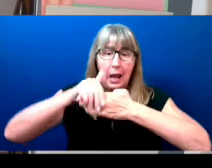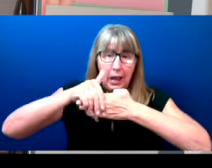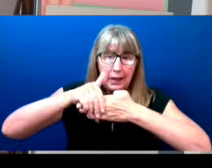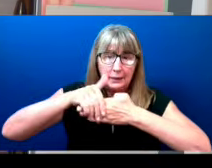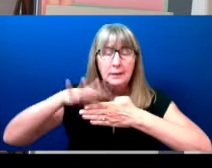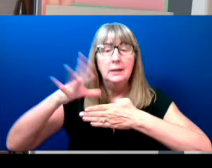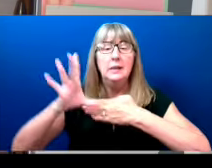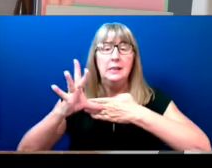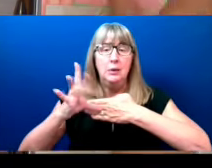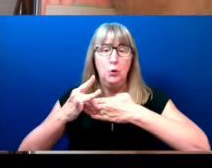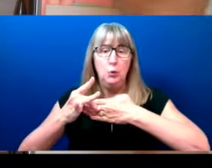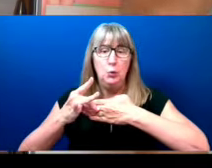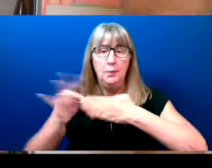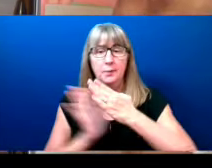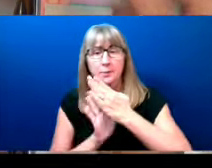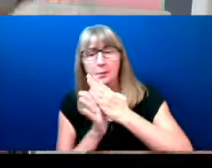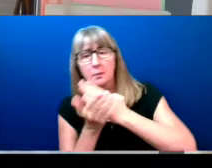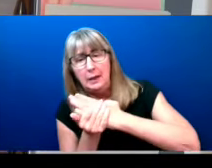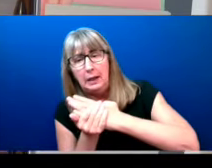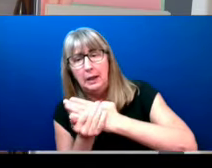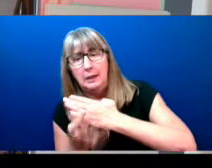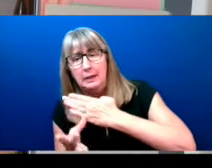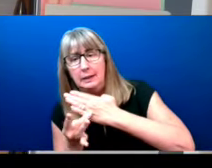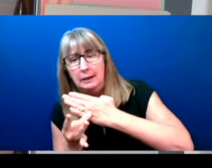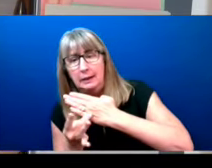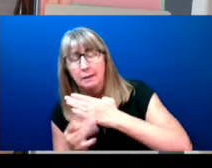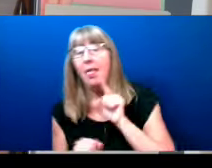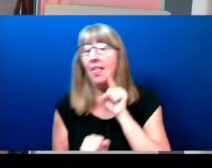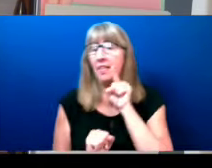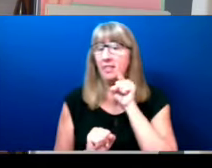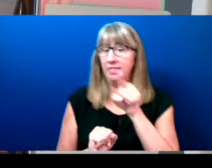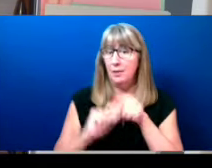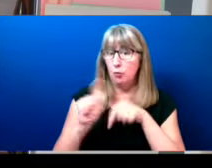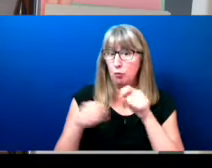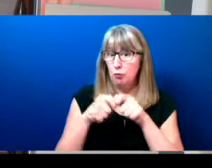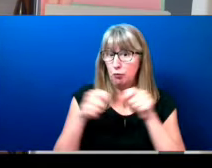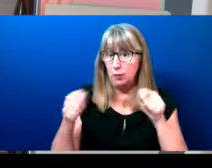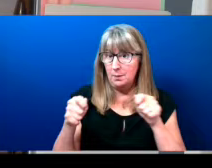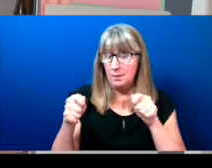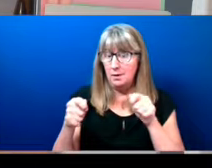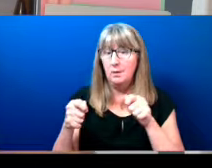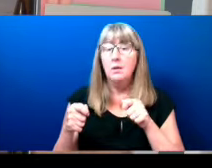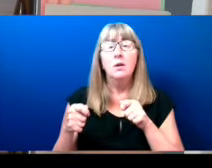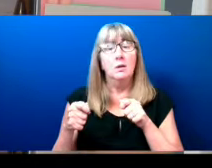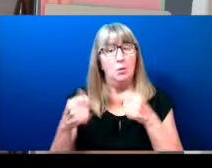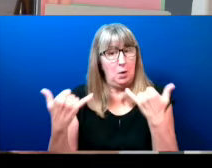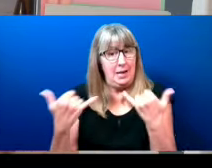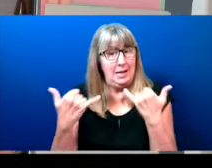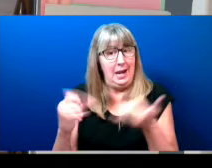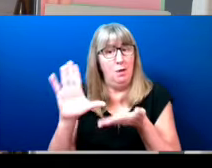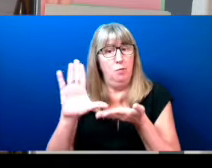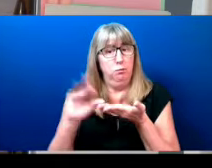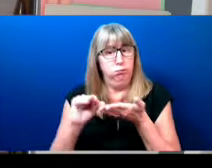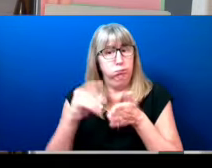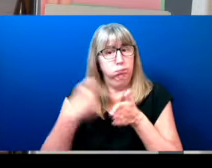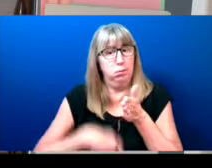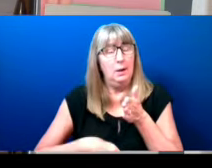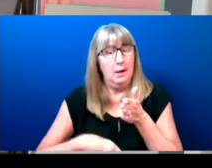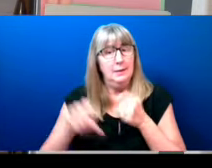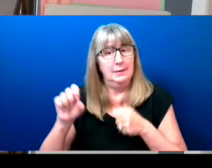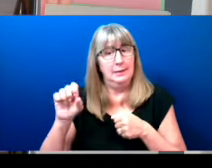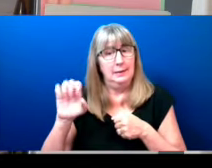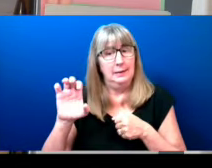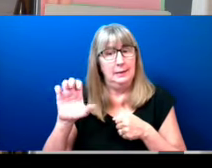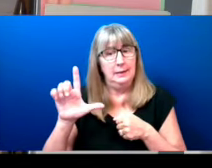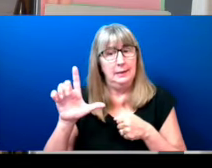on. Now this ribbon right now is in the clearance section, and it's the Snowflake Splendor. So this is a great deal right now